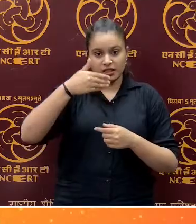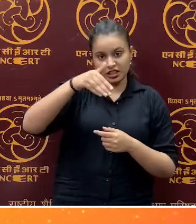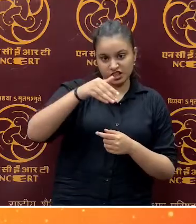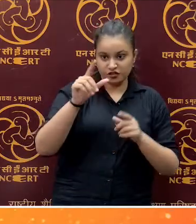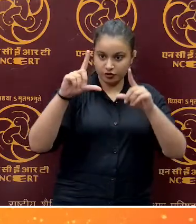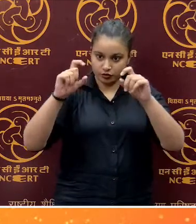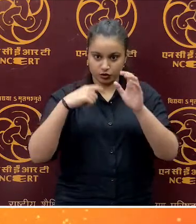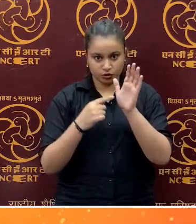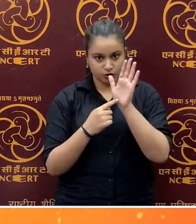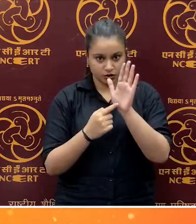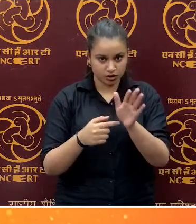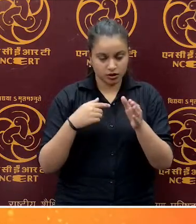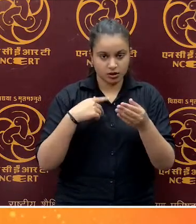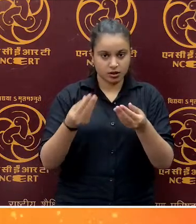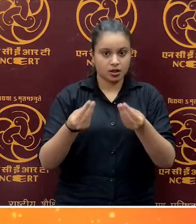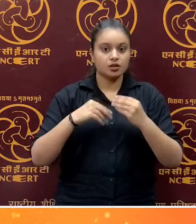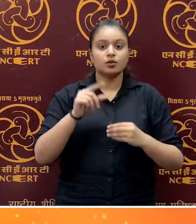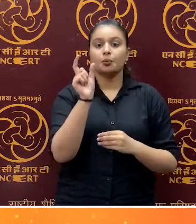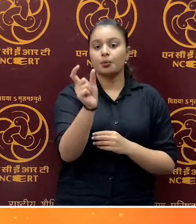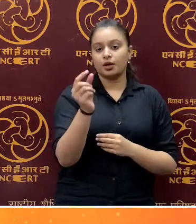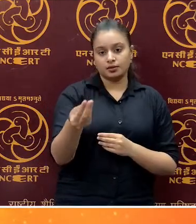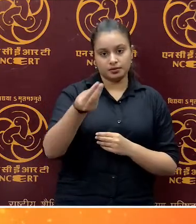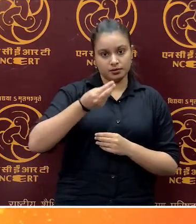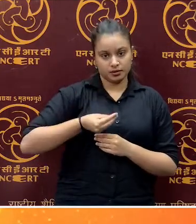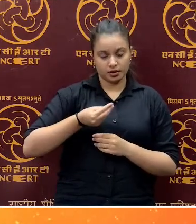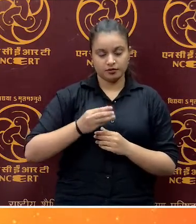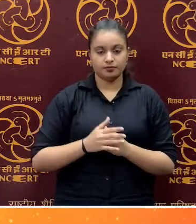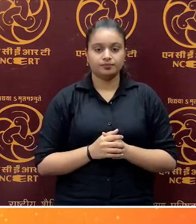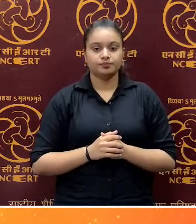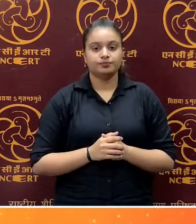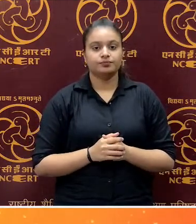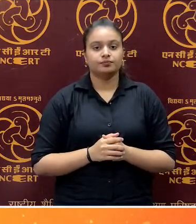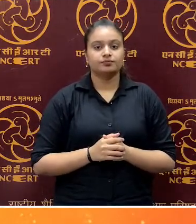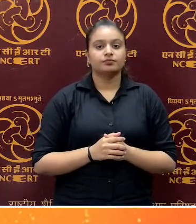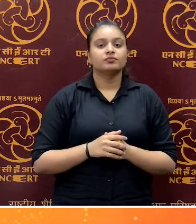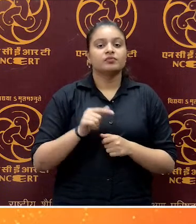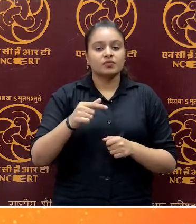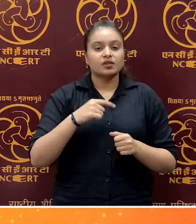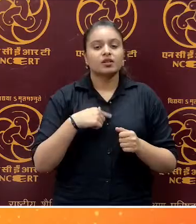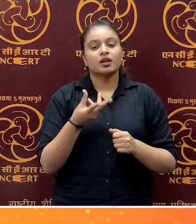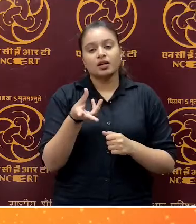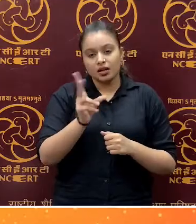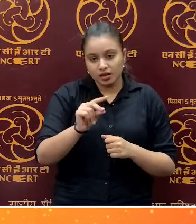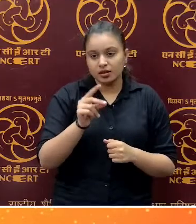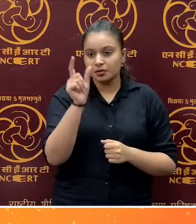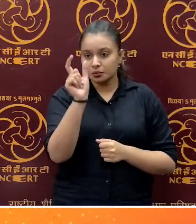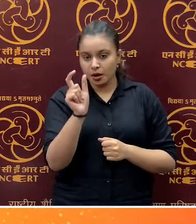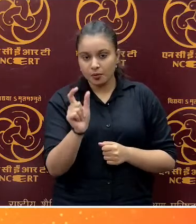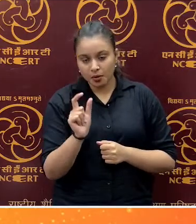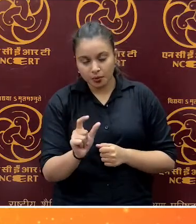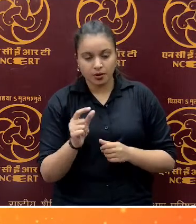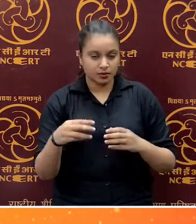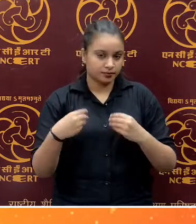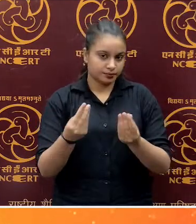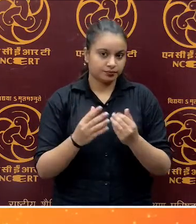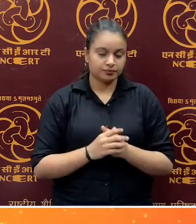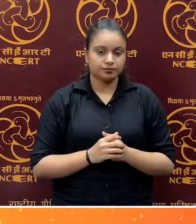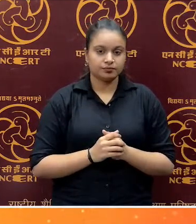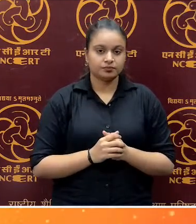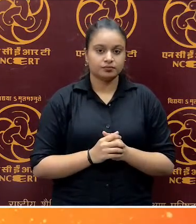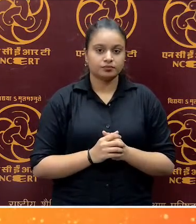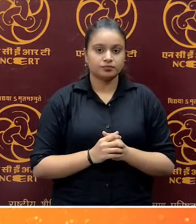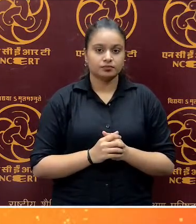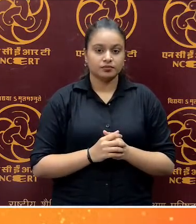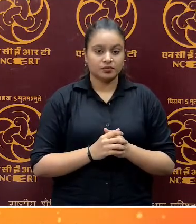Okay. Alright, are you ready? Yes. So it's a recall activity for the words give me. Okay. A cat said to a